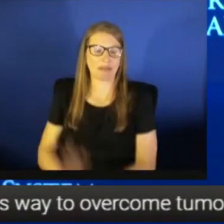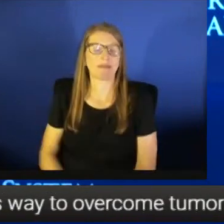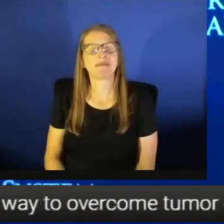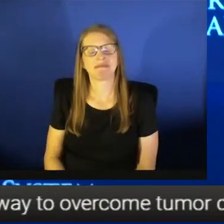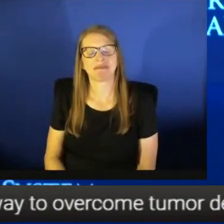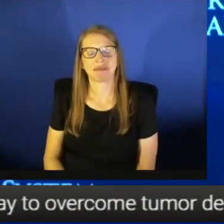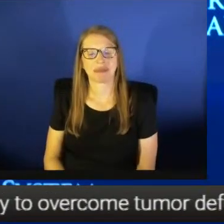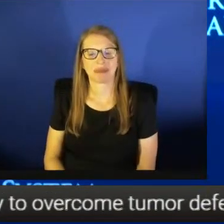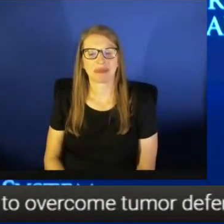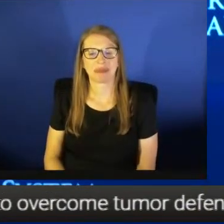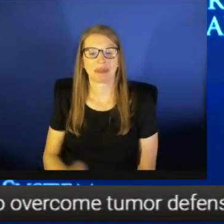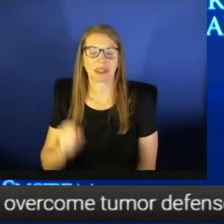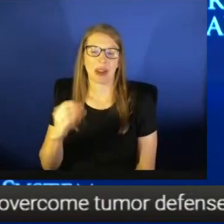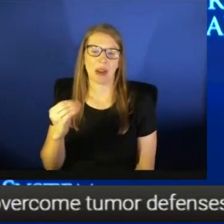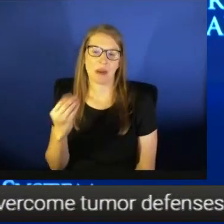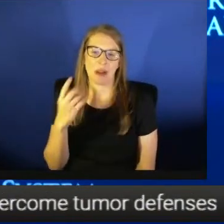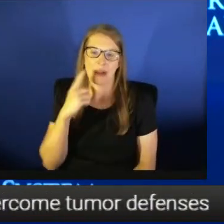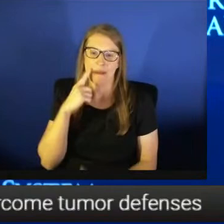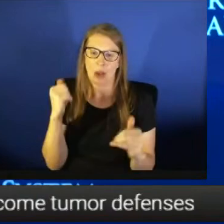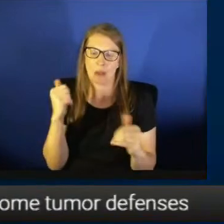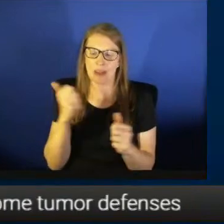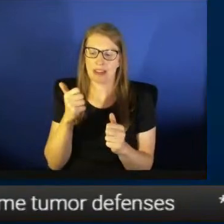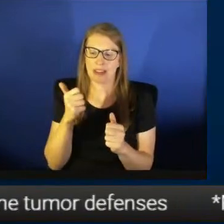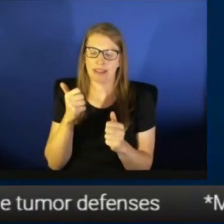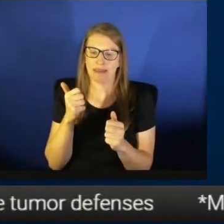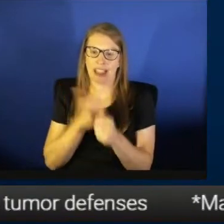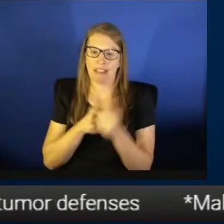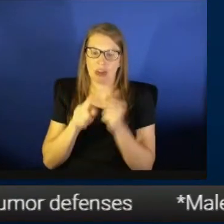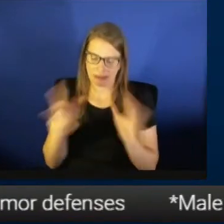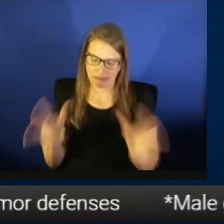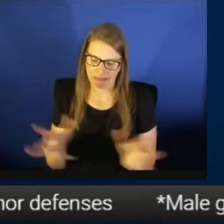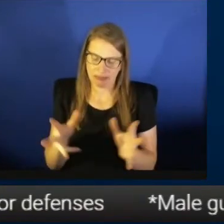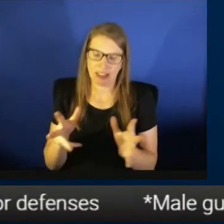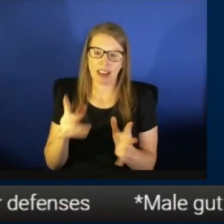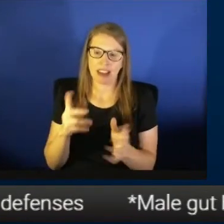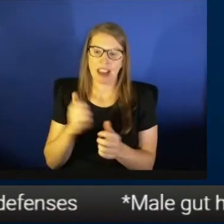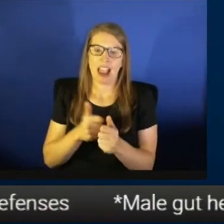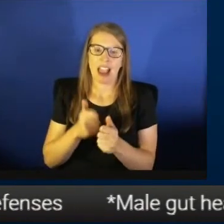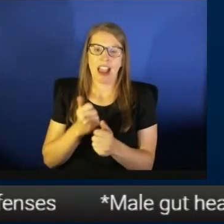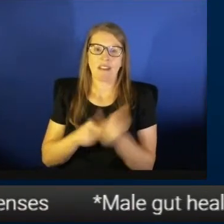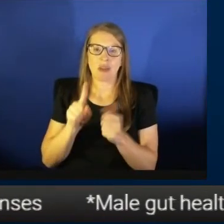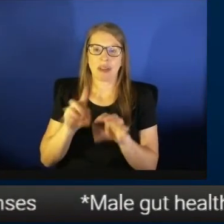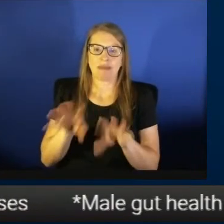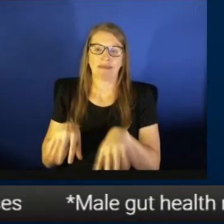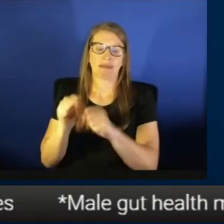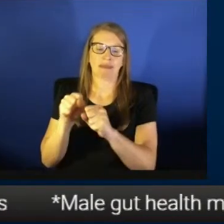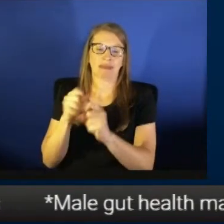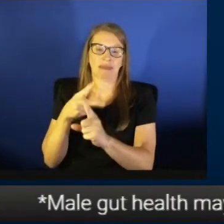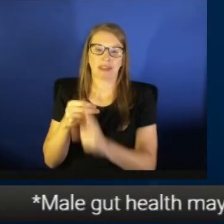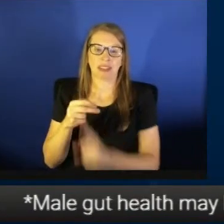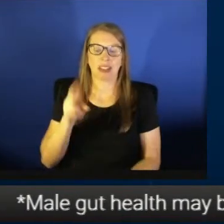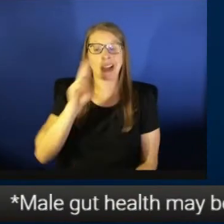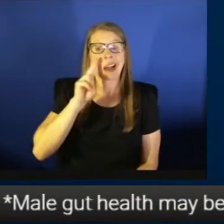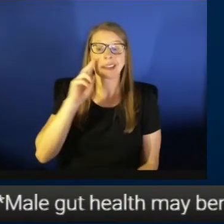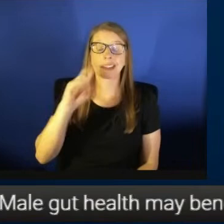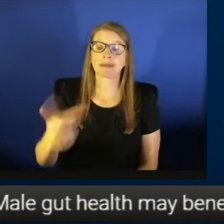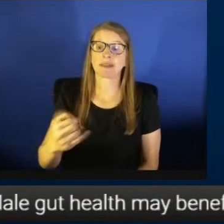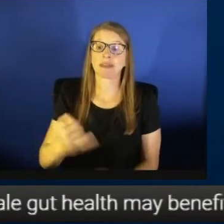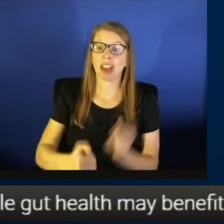encourage everyone to take that step. Keep pushing through. Thank you so much for your insight today. We always appreciate you. Dr. Hawkinson, final thoughts.